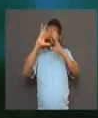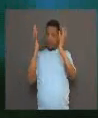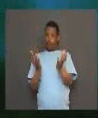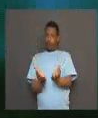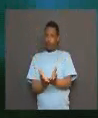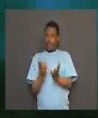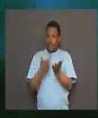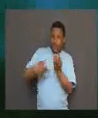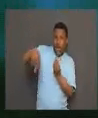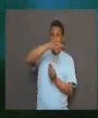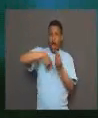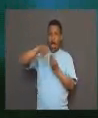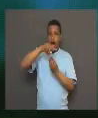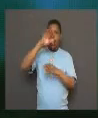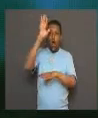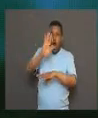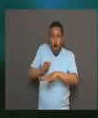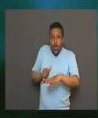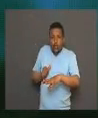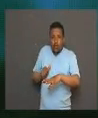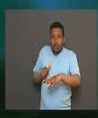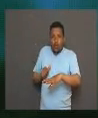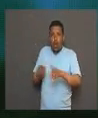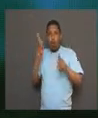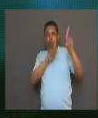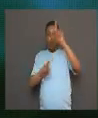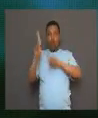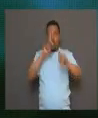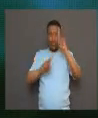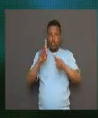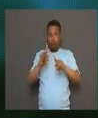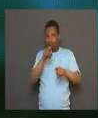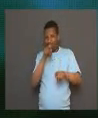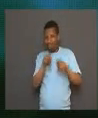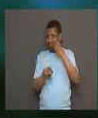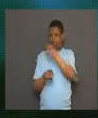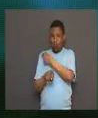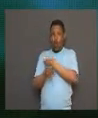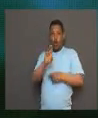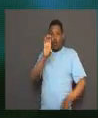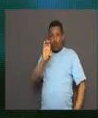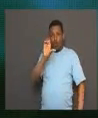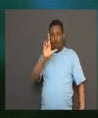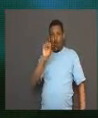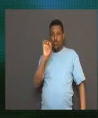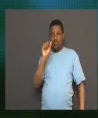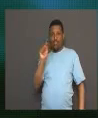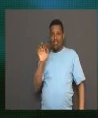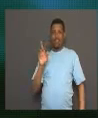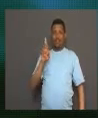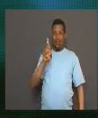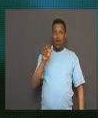These areas are often called population clusters or